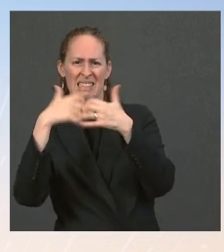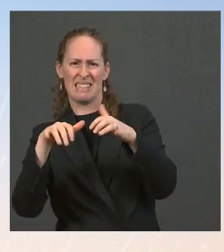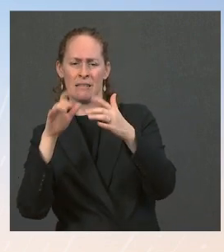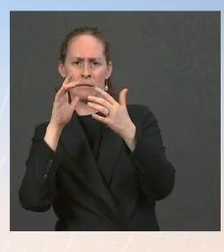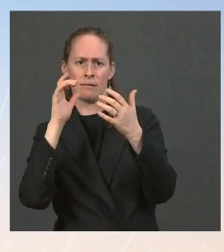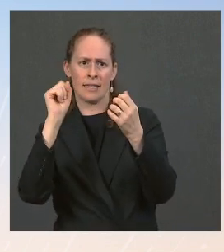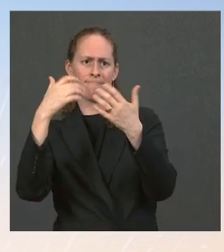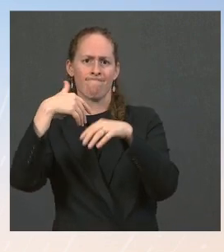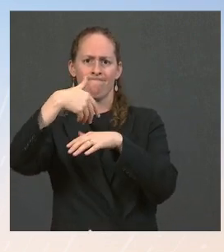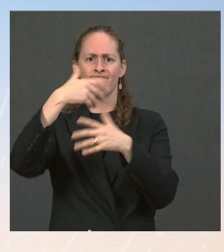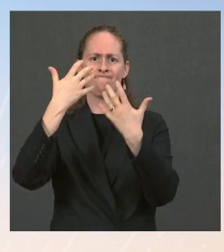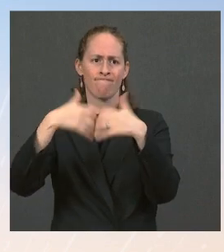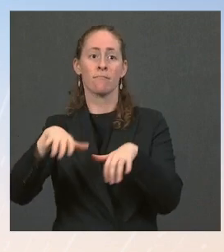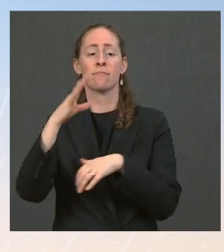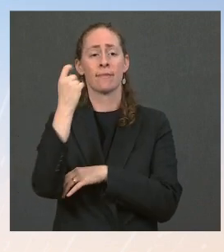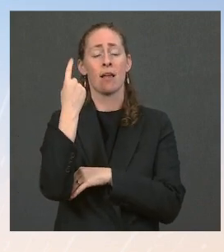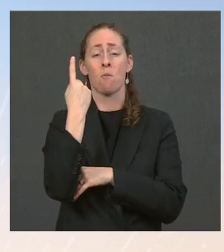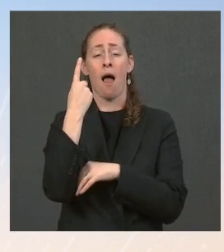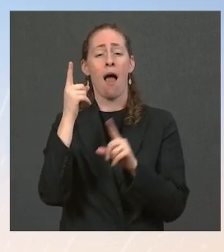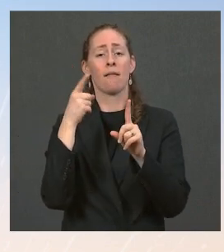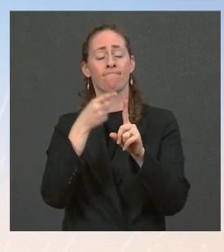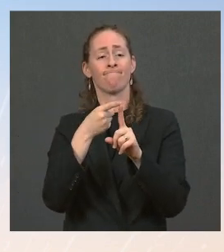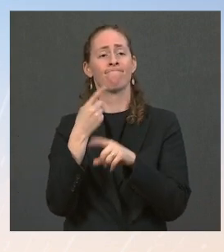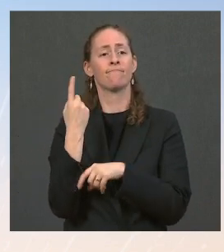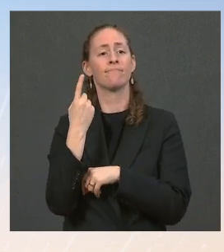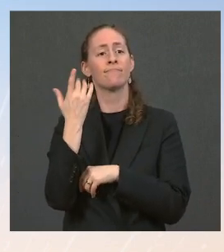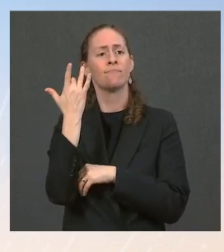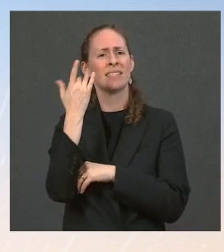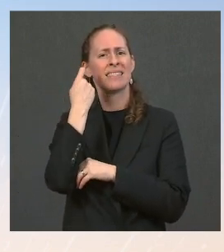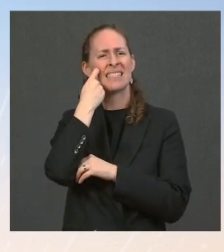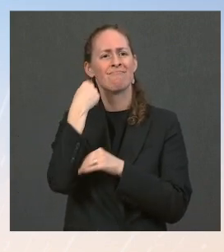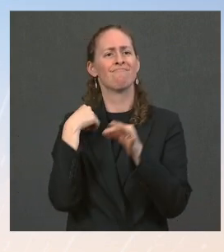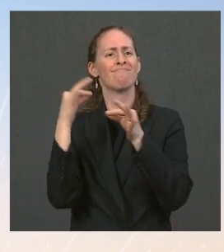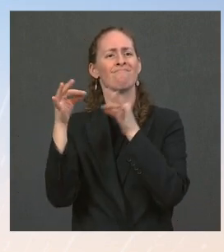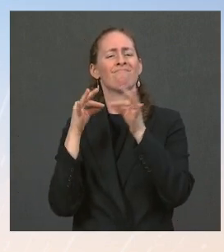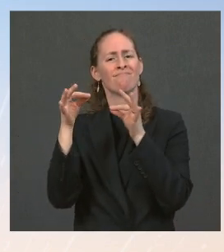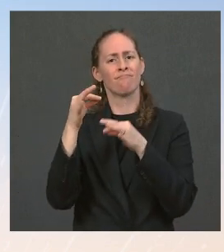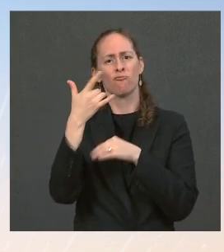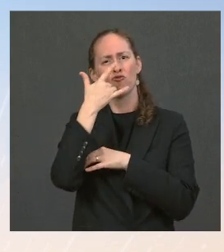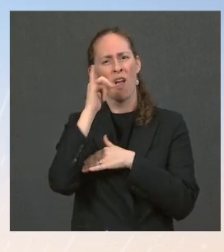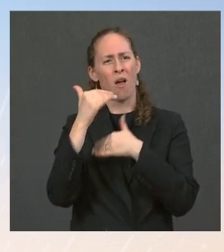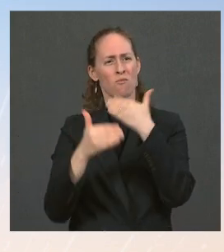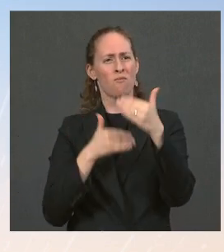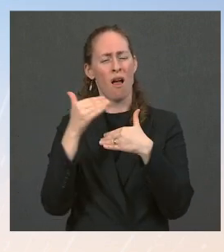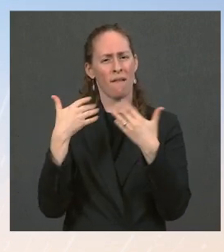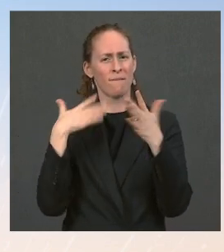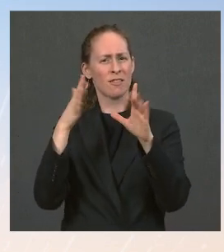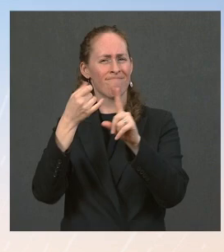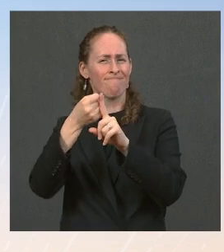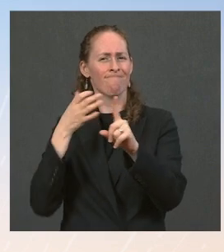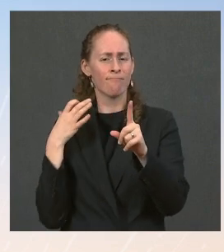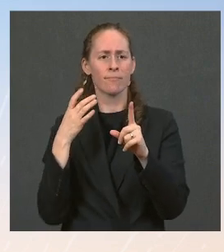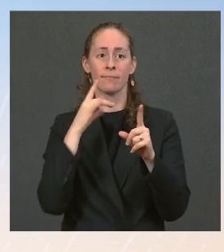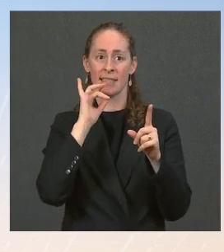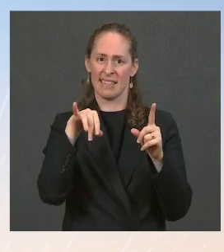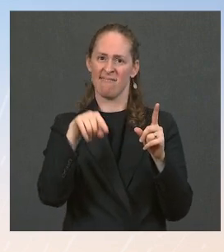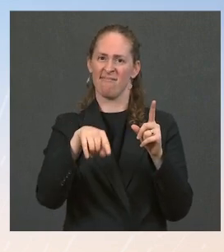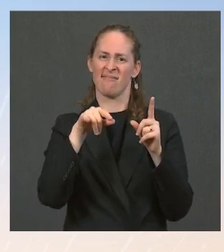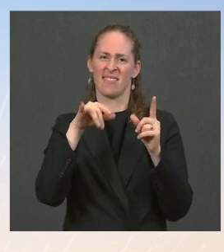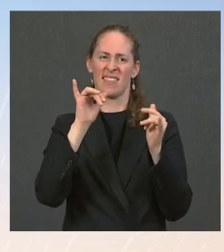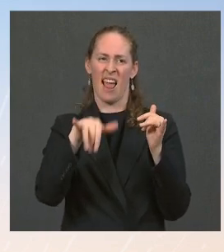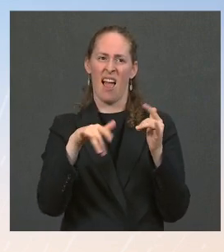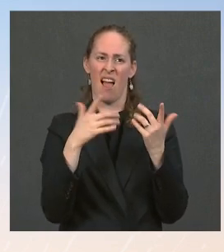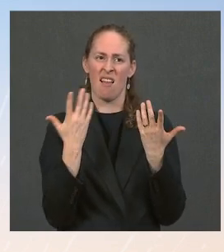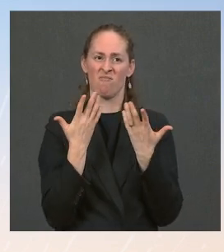first part, the reason I went through what I did before about how our process works is to convey that this is how our application of our